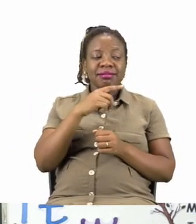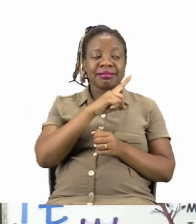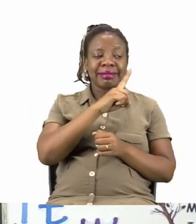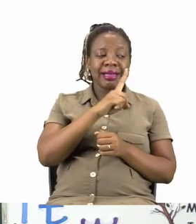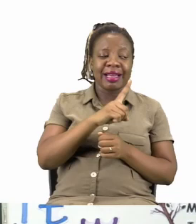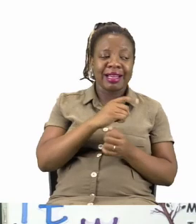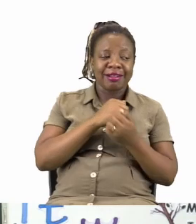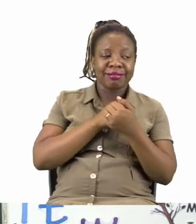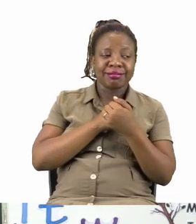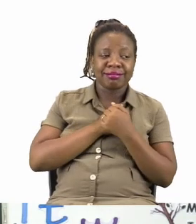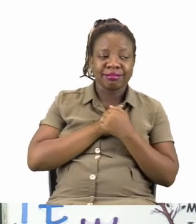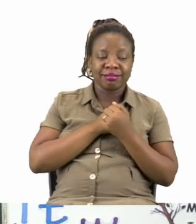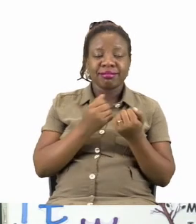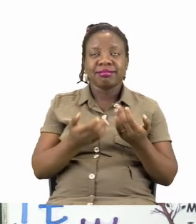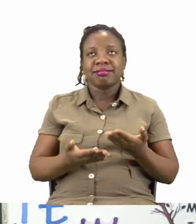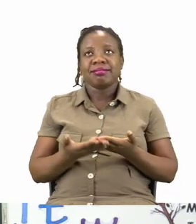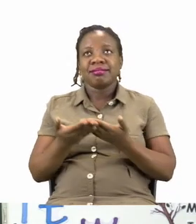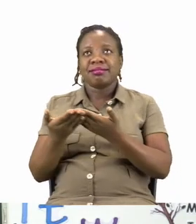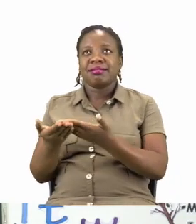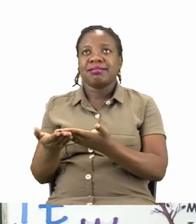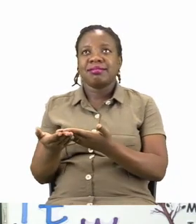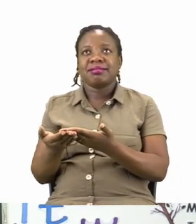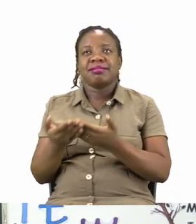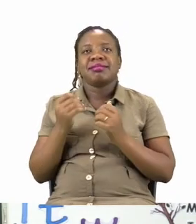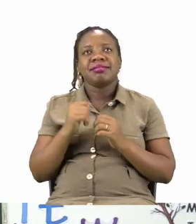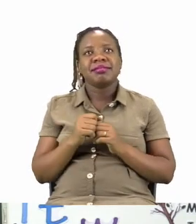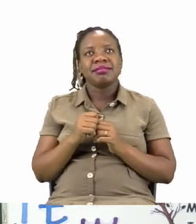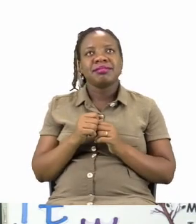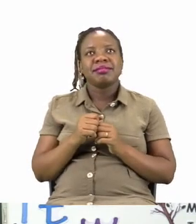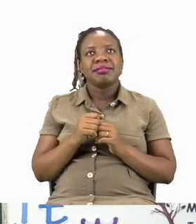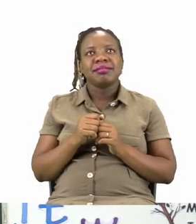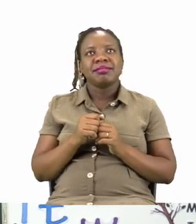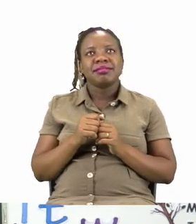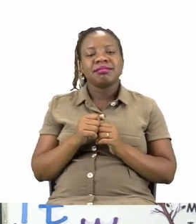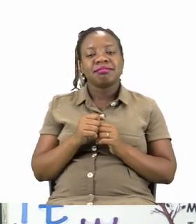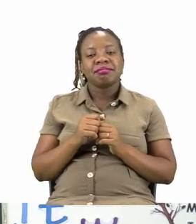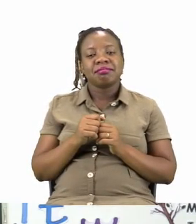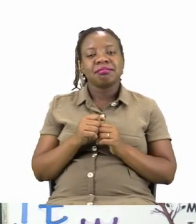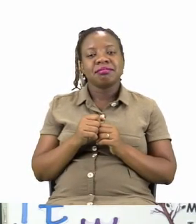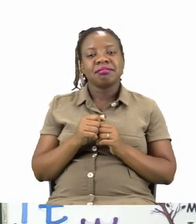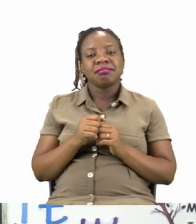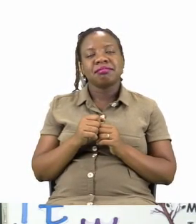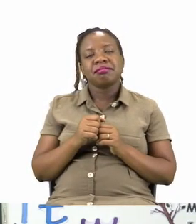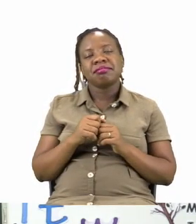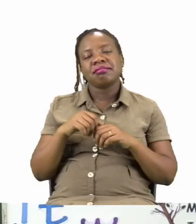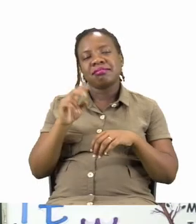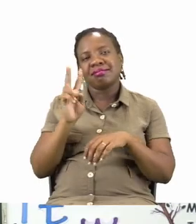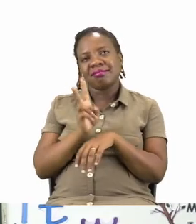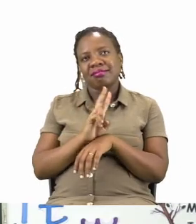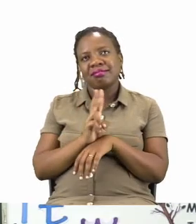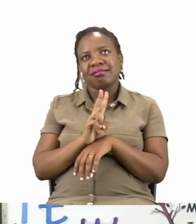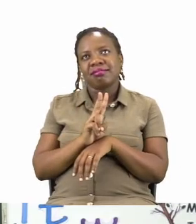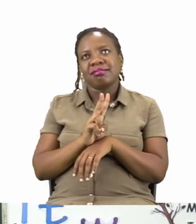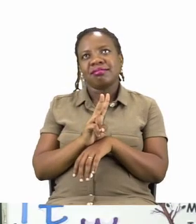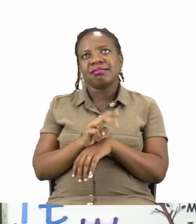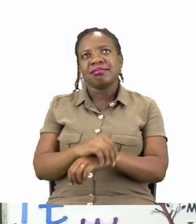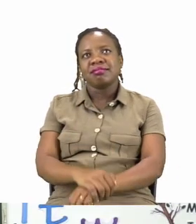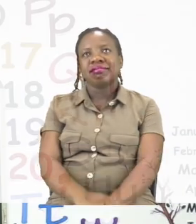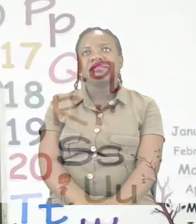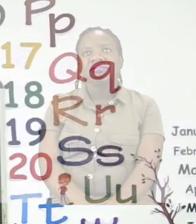grown-up for help. Alrighty, I'm going to leave you to it, and we will see you shortly after this break.